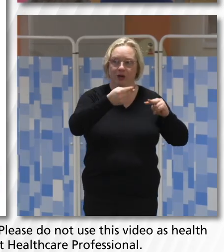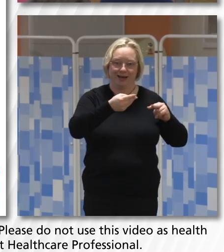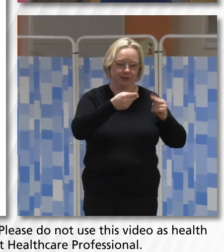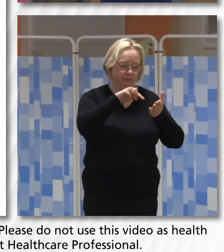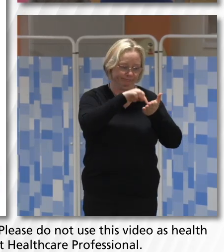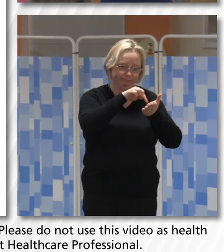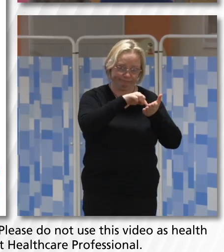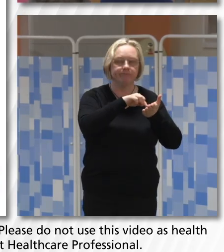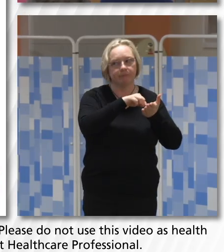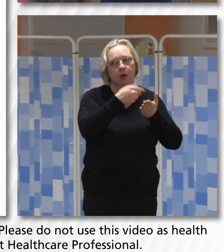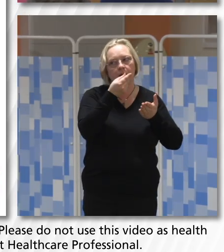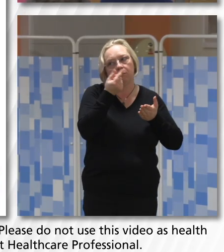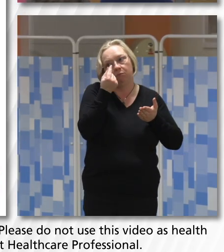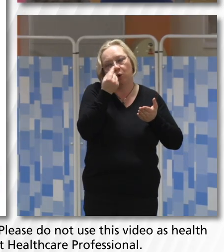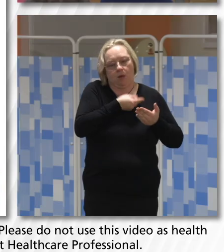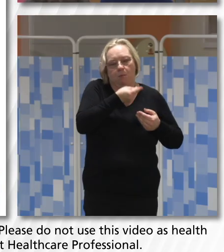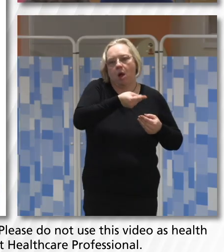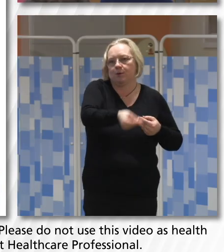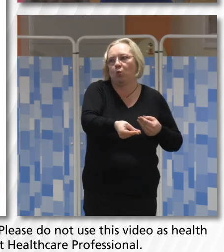likely to get Parkinson's.